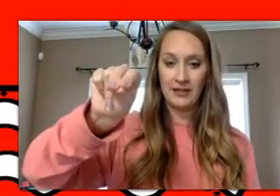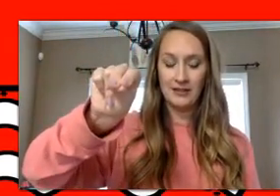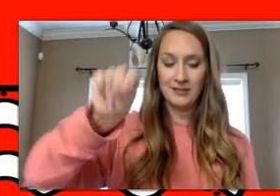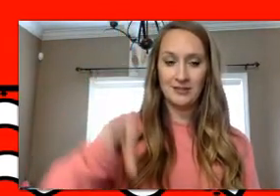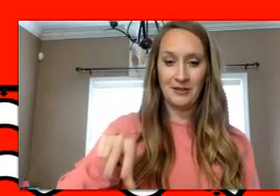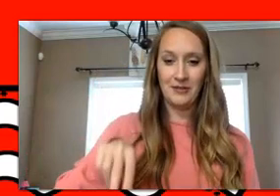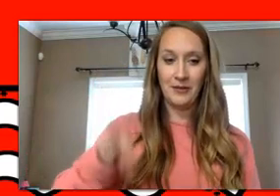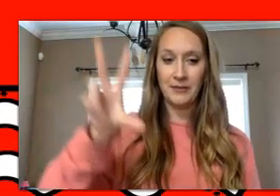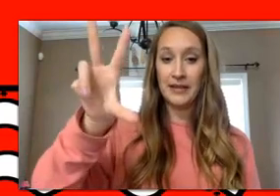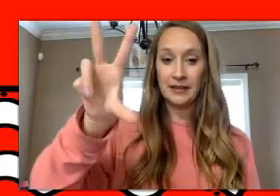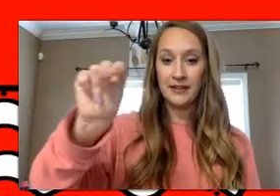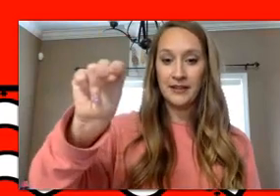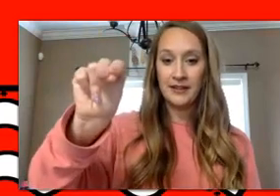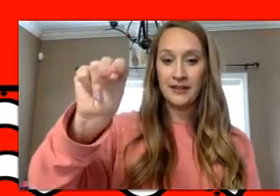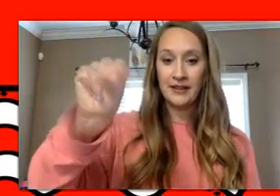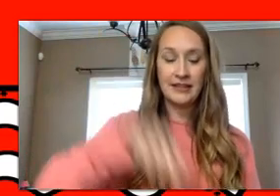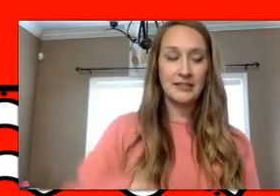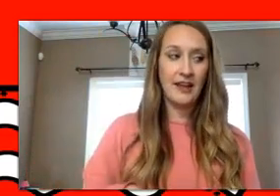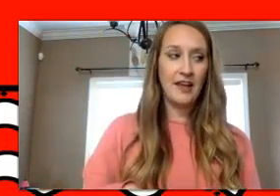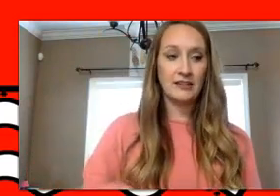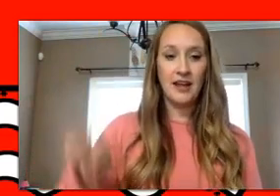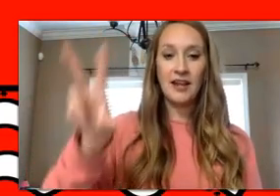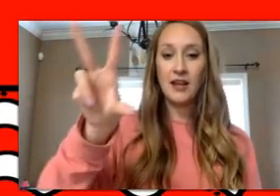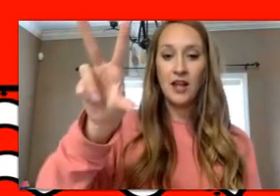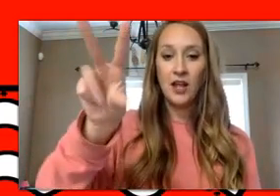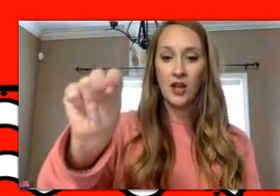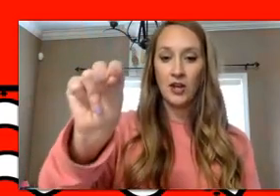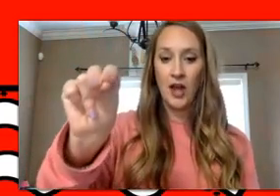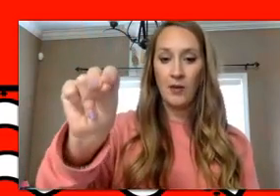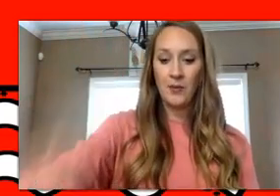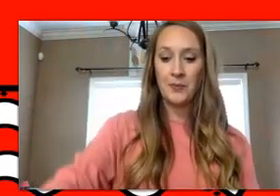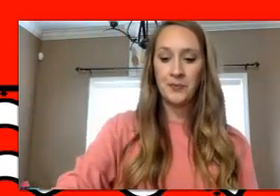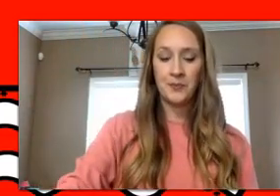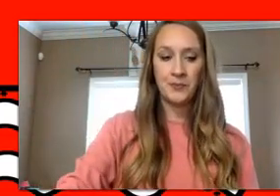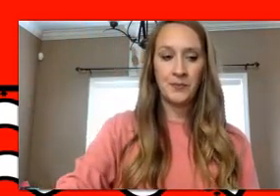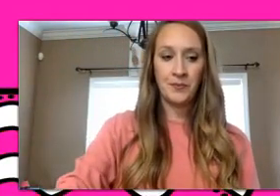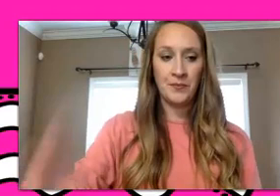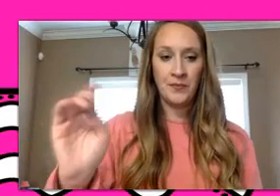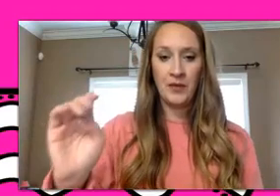like this. Okay, do that with me. And say it and sign it, no.